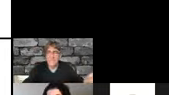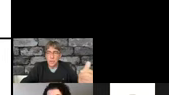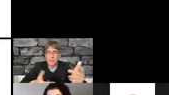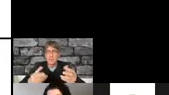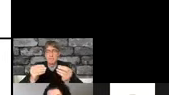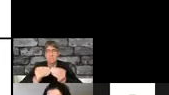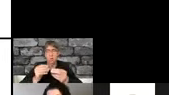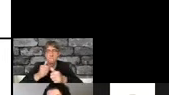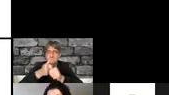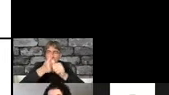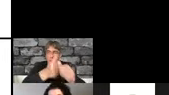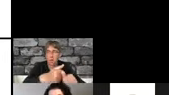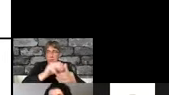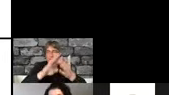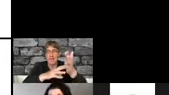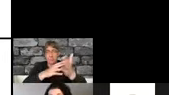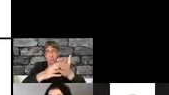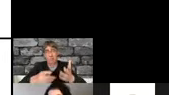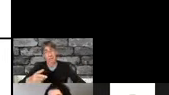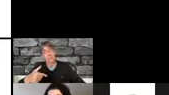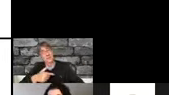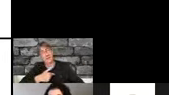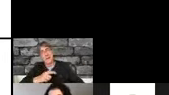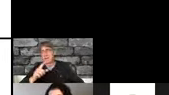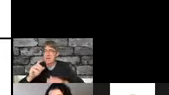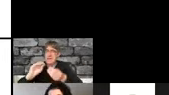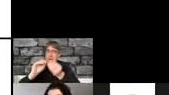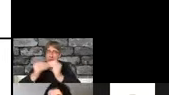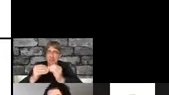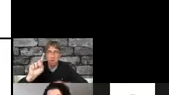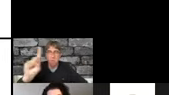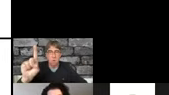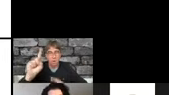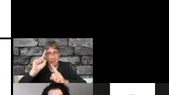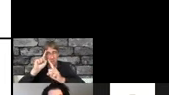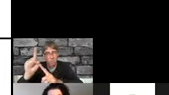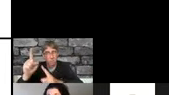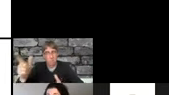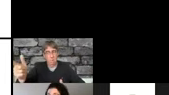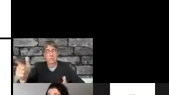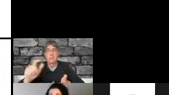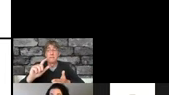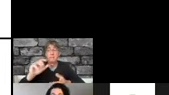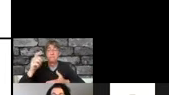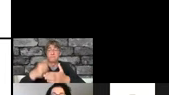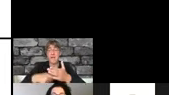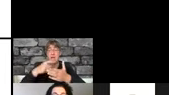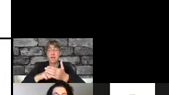goal for us in the FAIR transformation project. You can go forward one more slide.